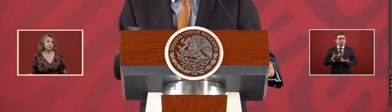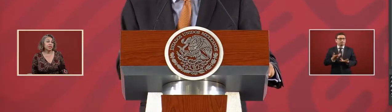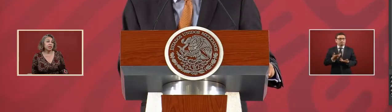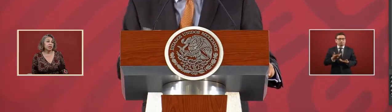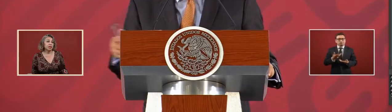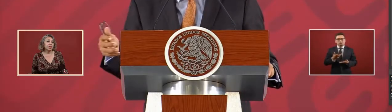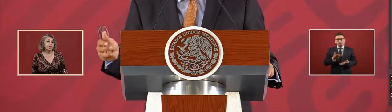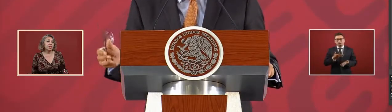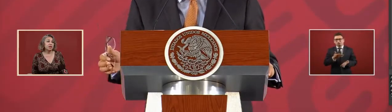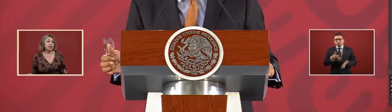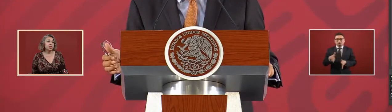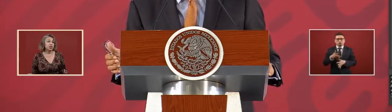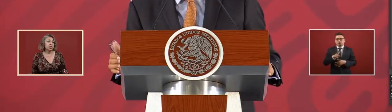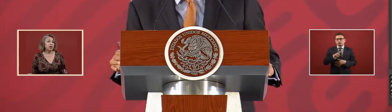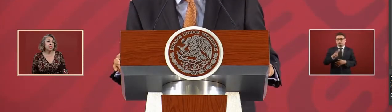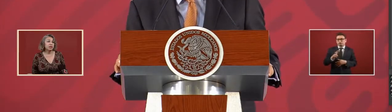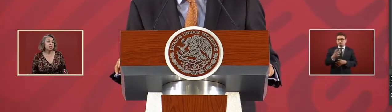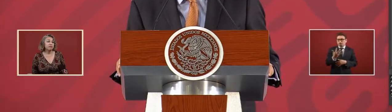cerca de 250, nearly